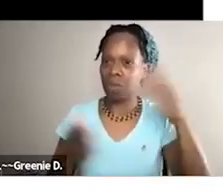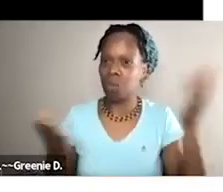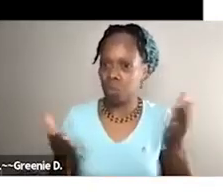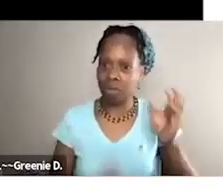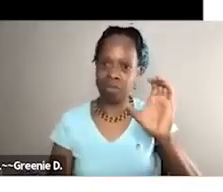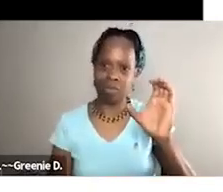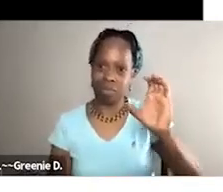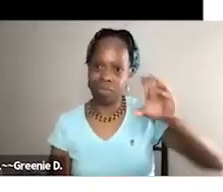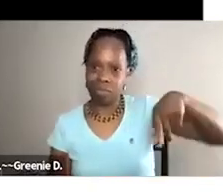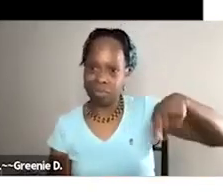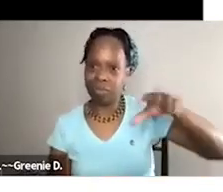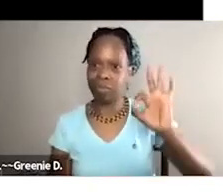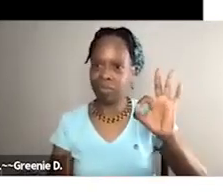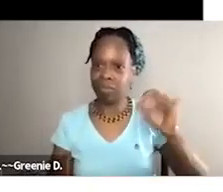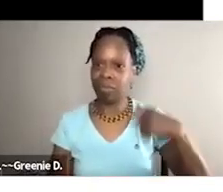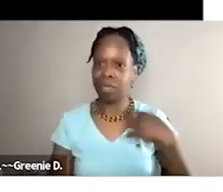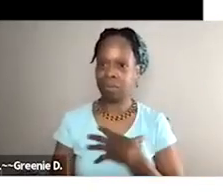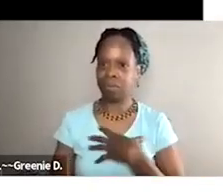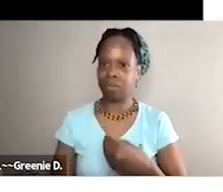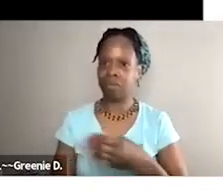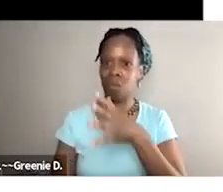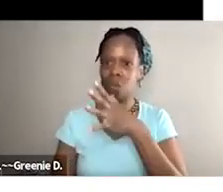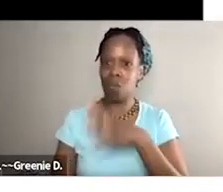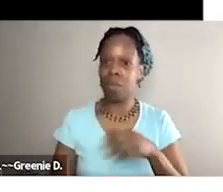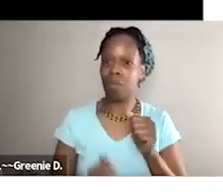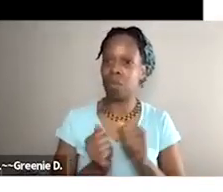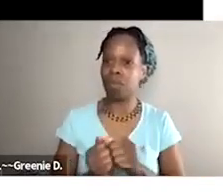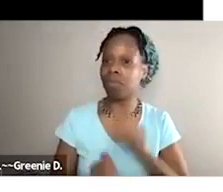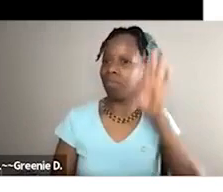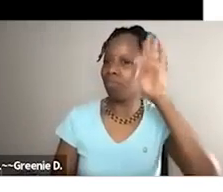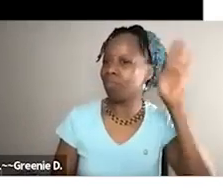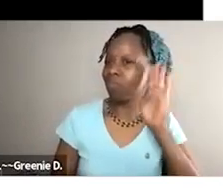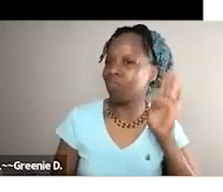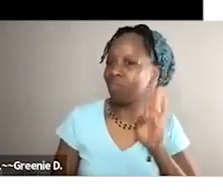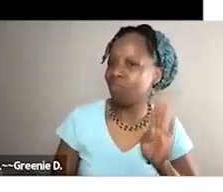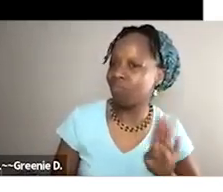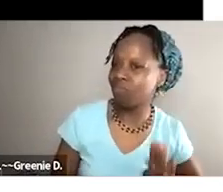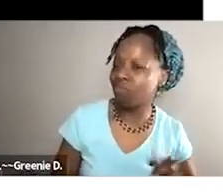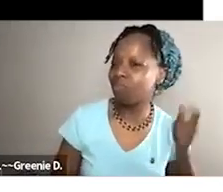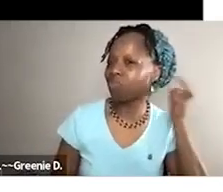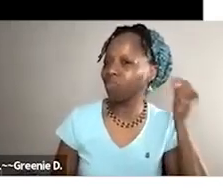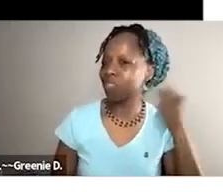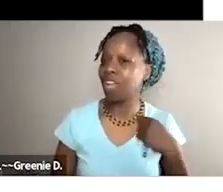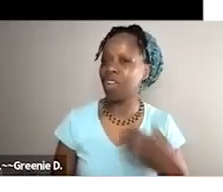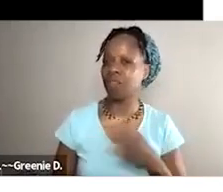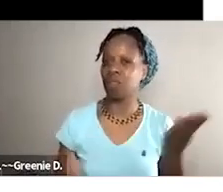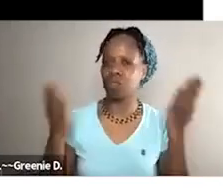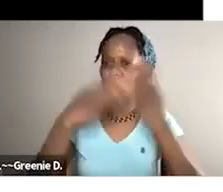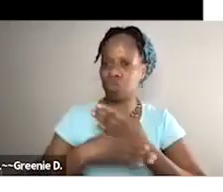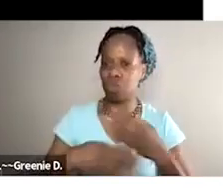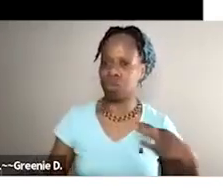I have long, curly brown hair. I'm wearing a dark shirt, and I'm sitting in my